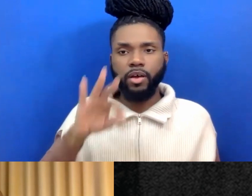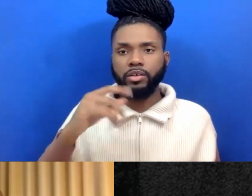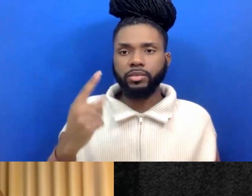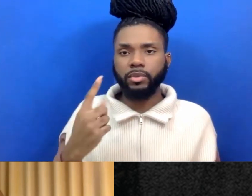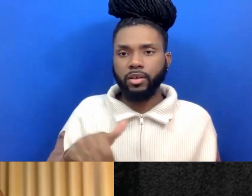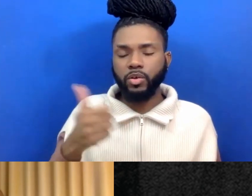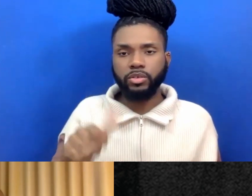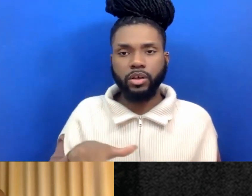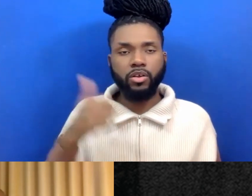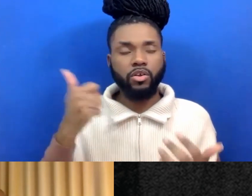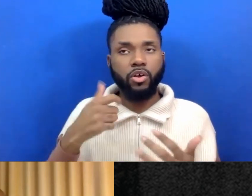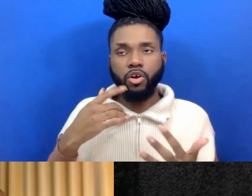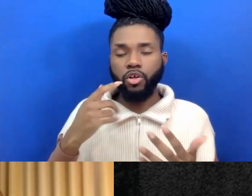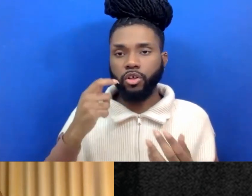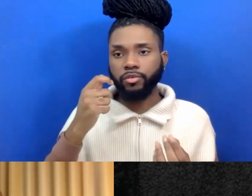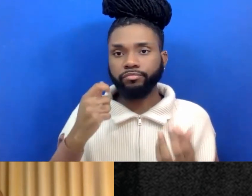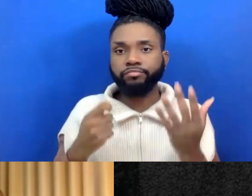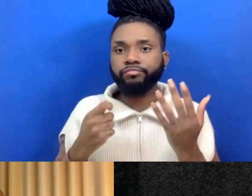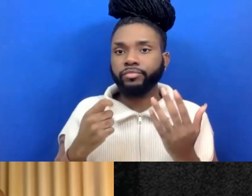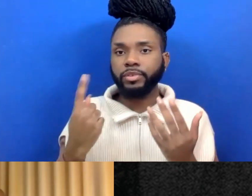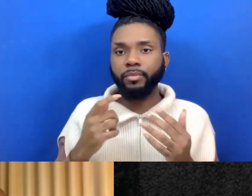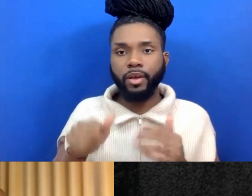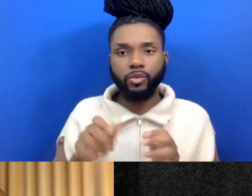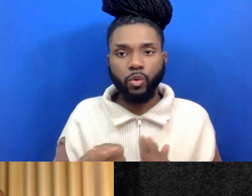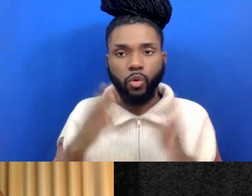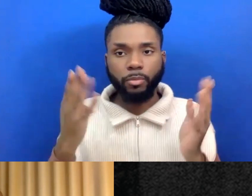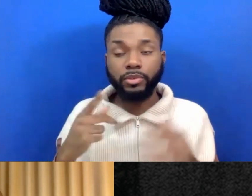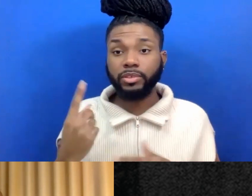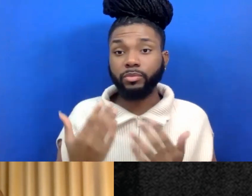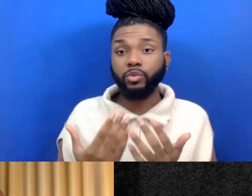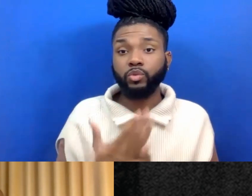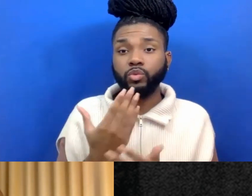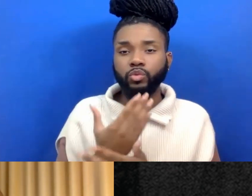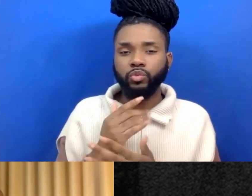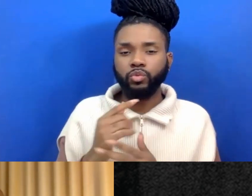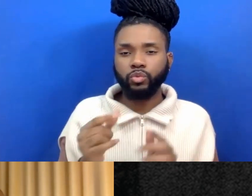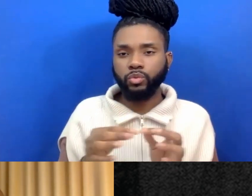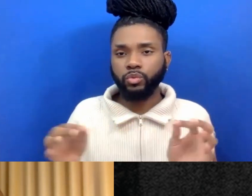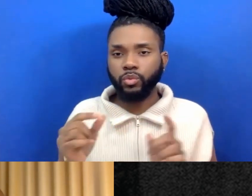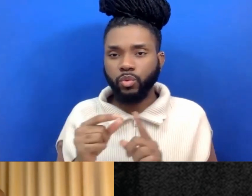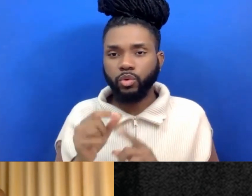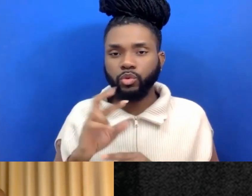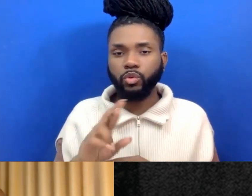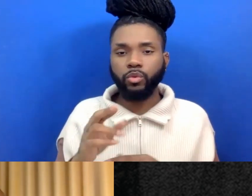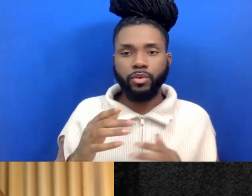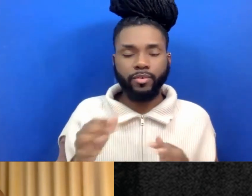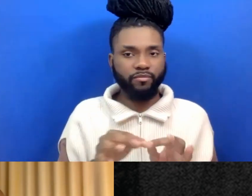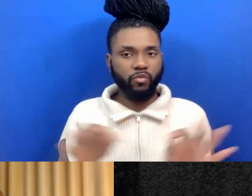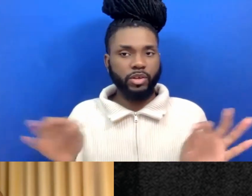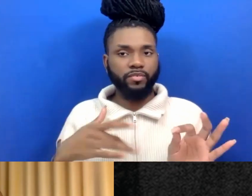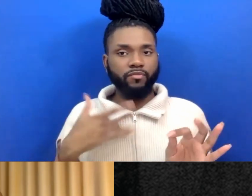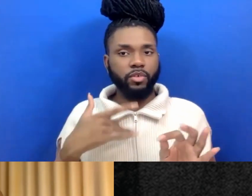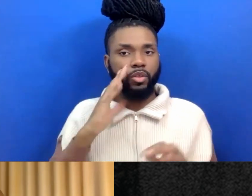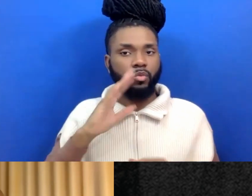aperture opens, or something else, some new set of words and phrases and feelings